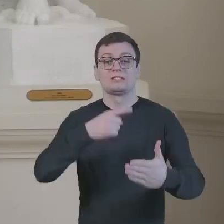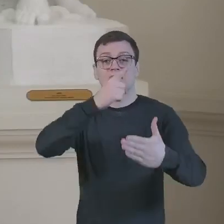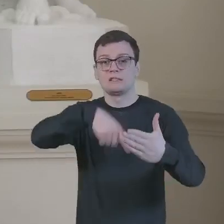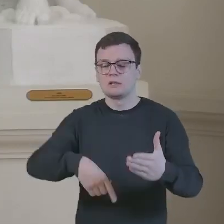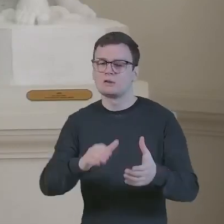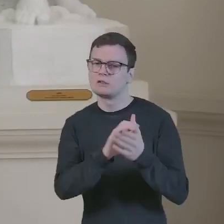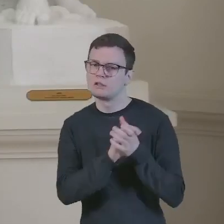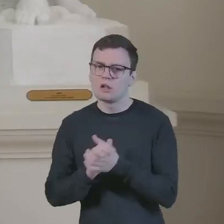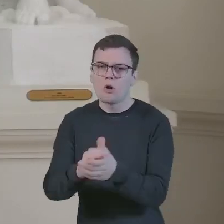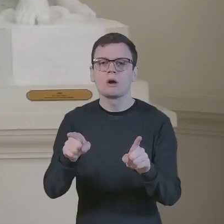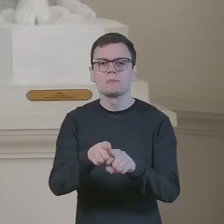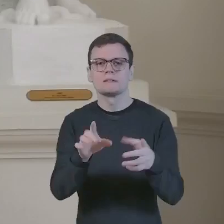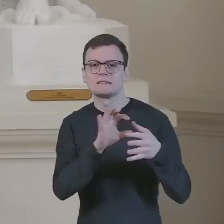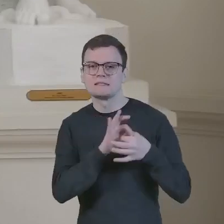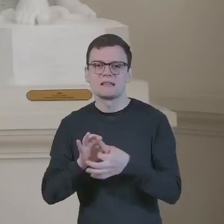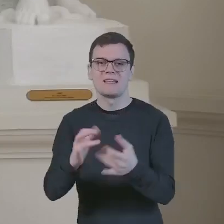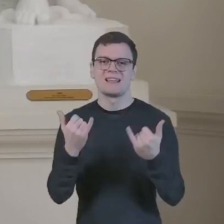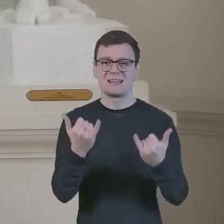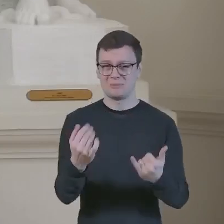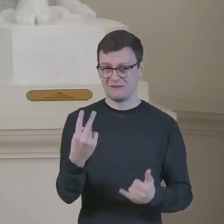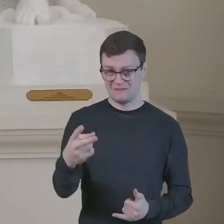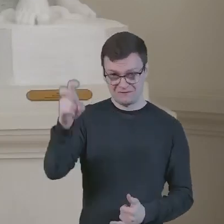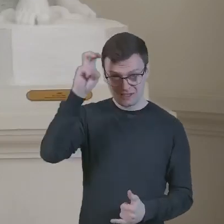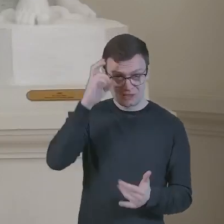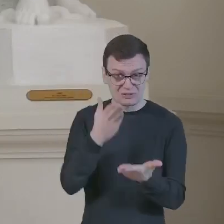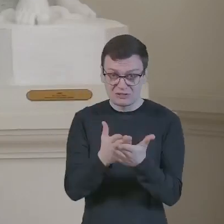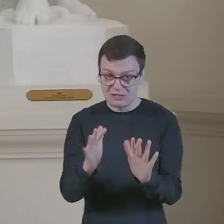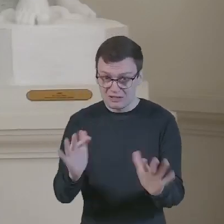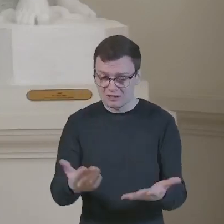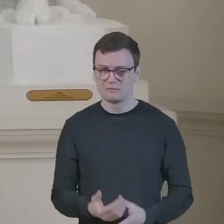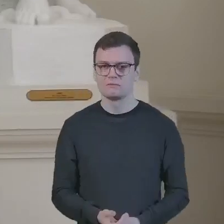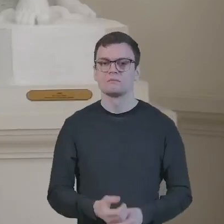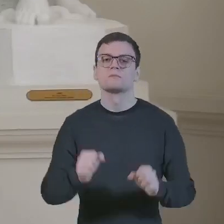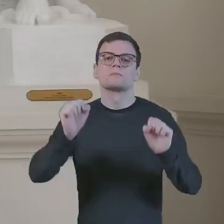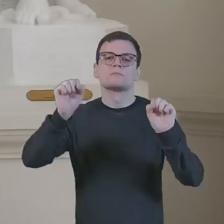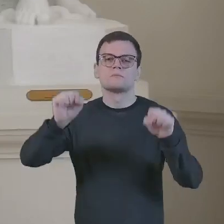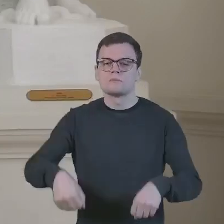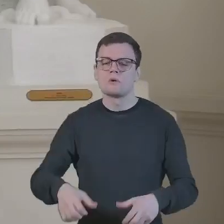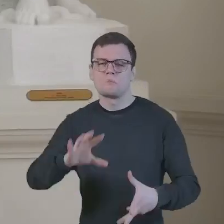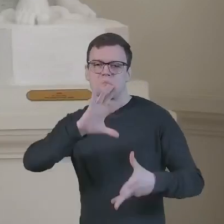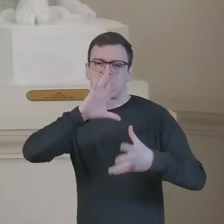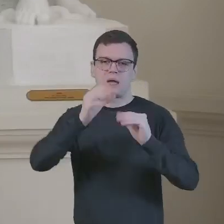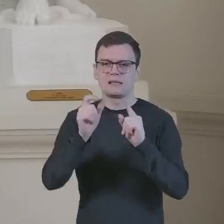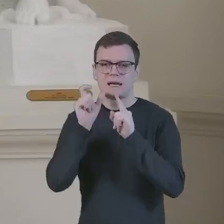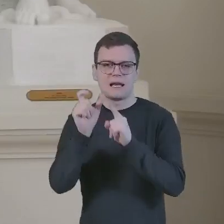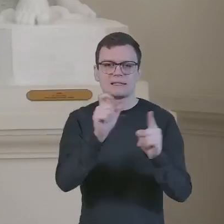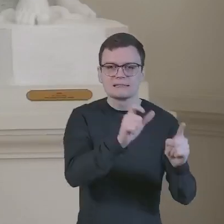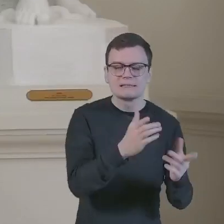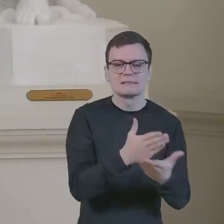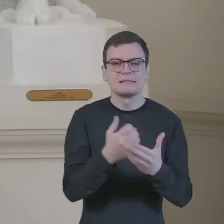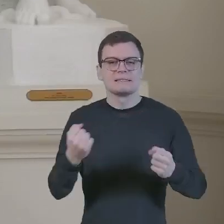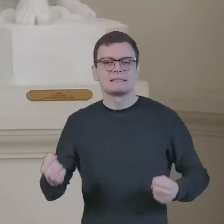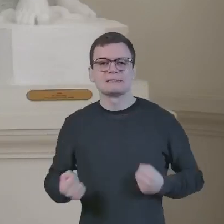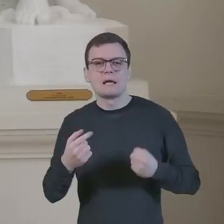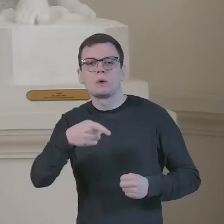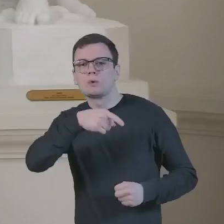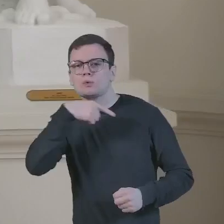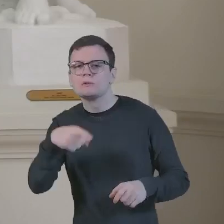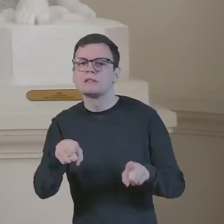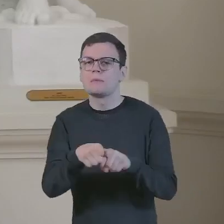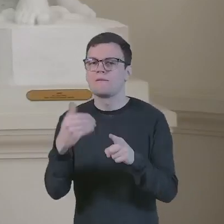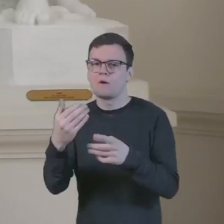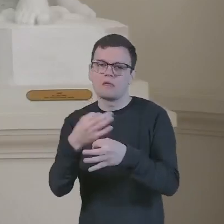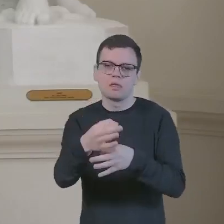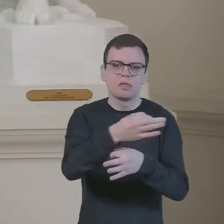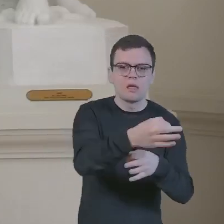the one that exists between our two countries, we can jointly respond to the efforts from Russia and its proxies